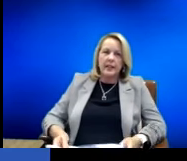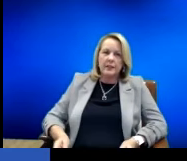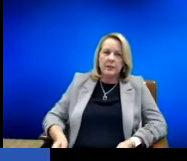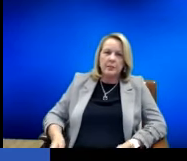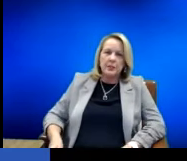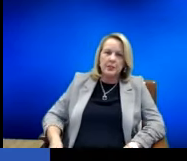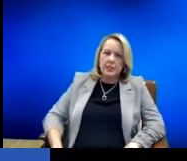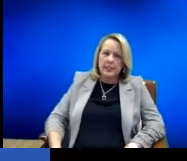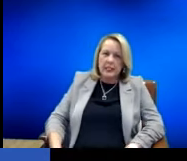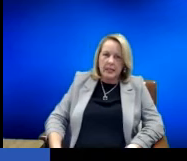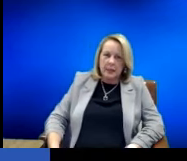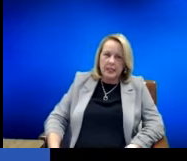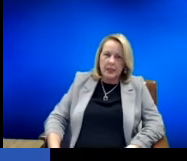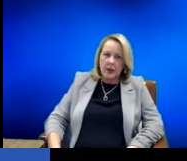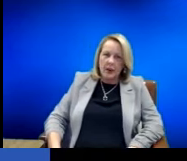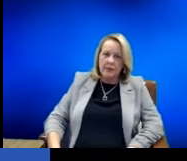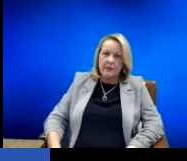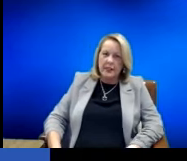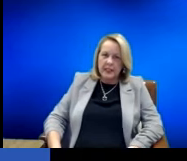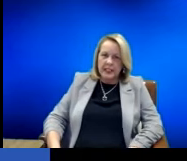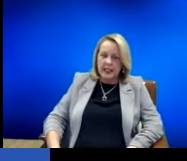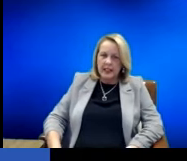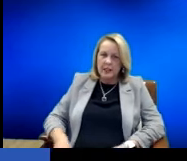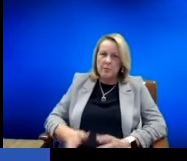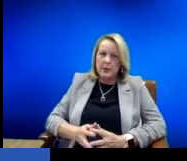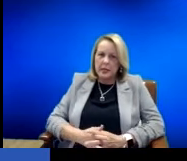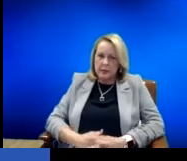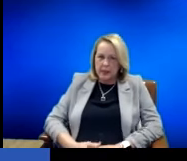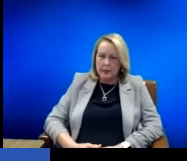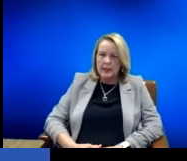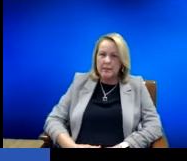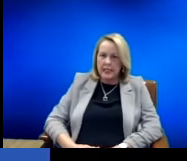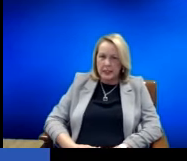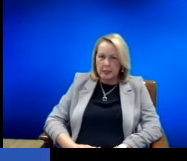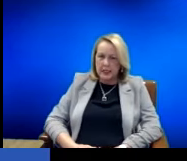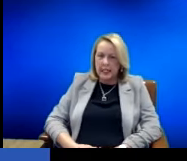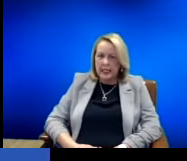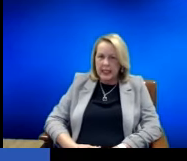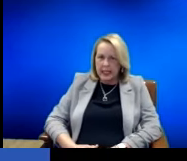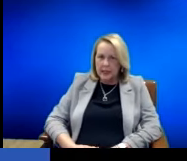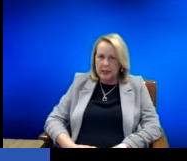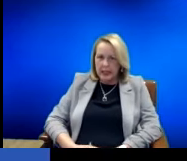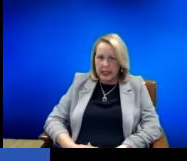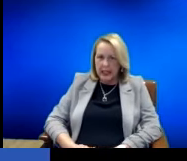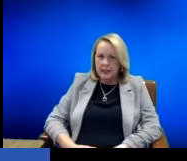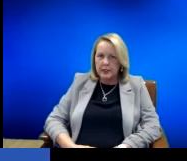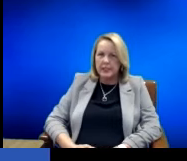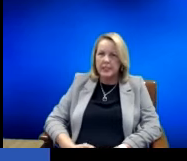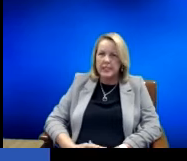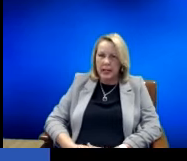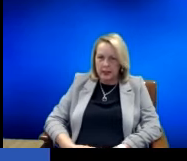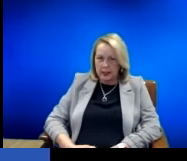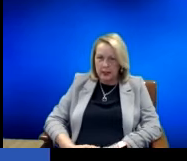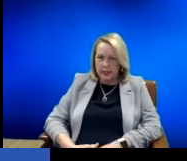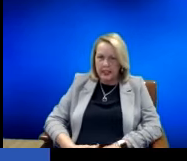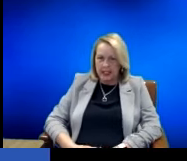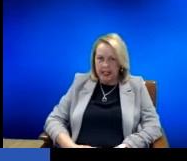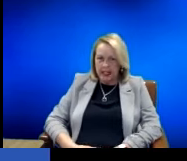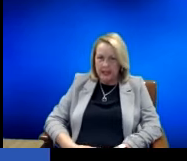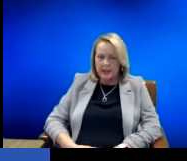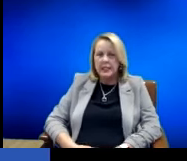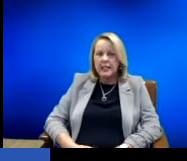The contribution limits are $50 minimum investment in an ABLE account to establish